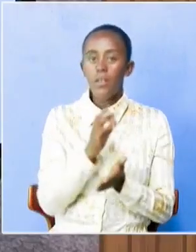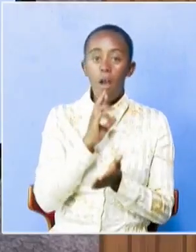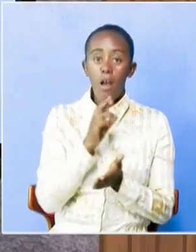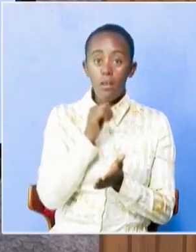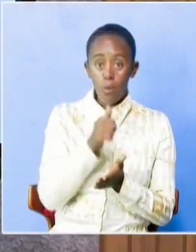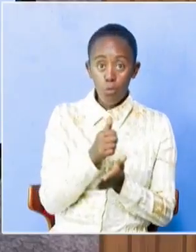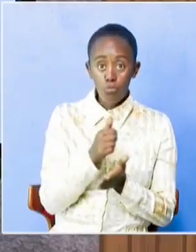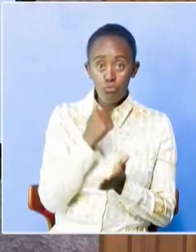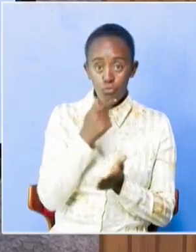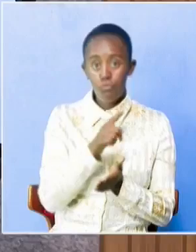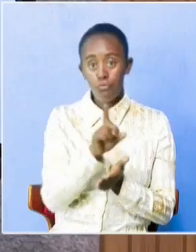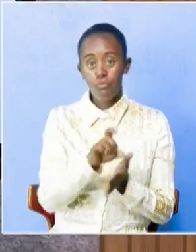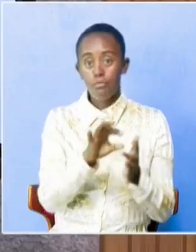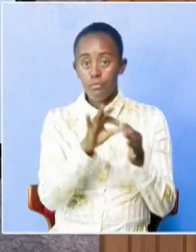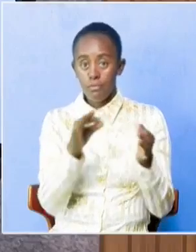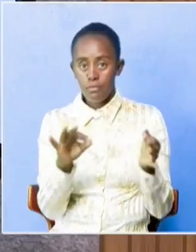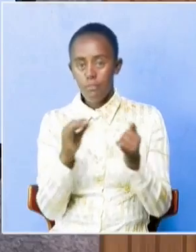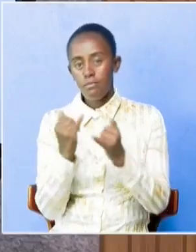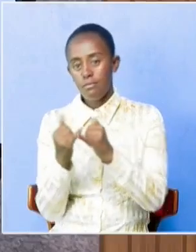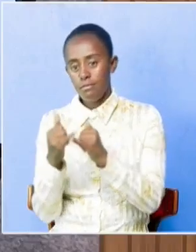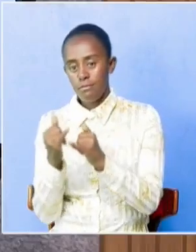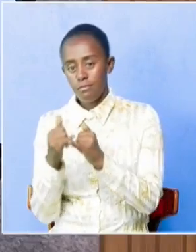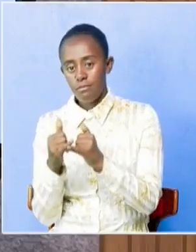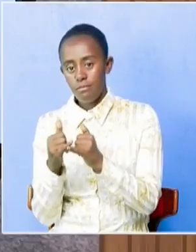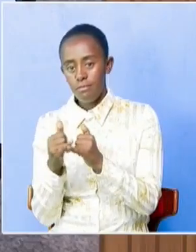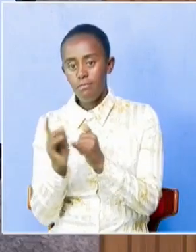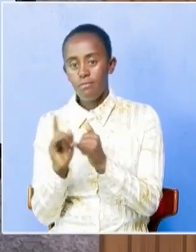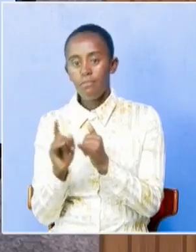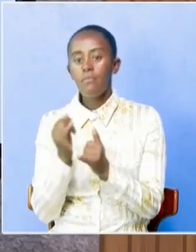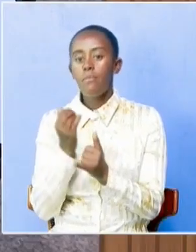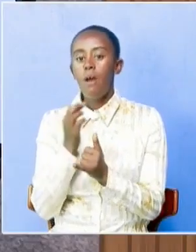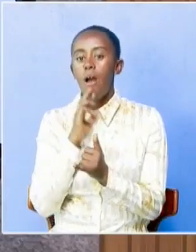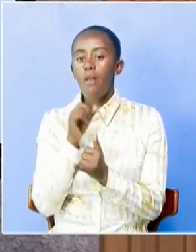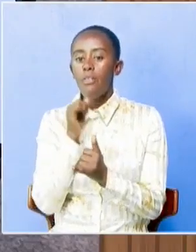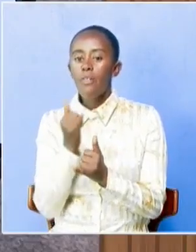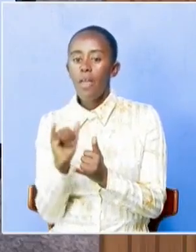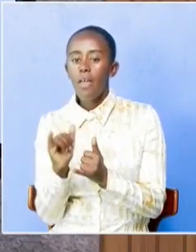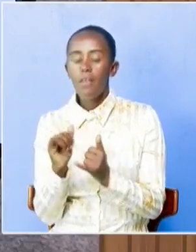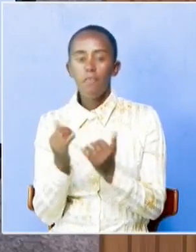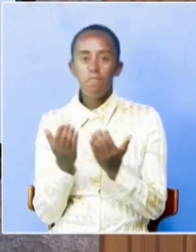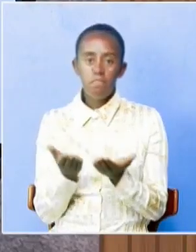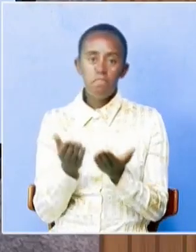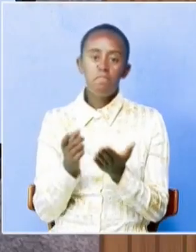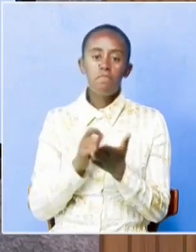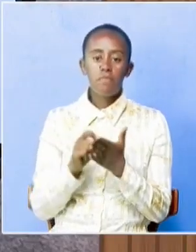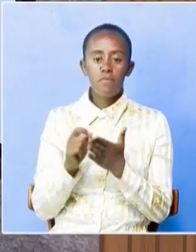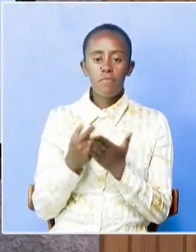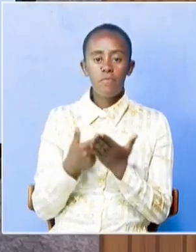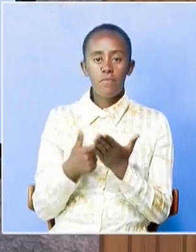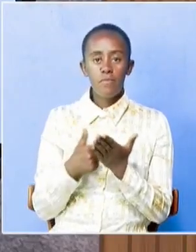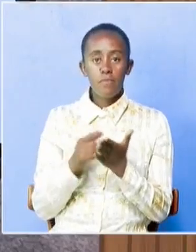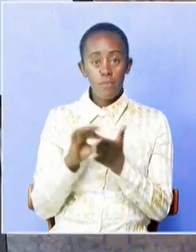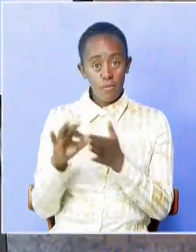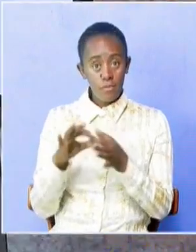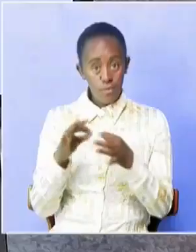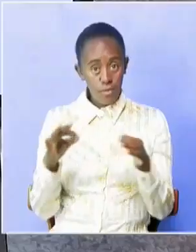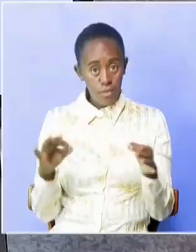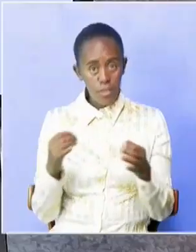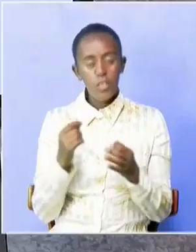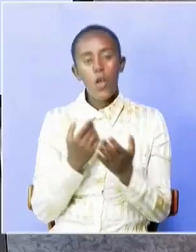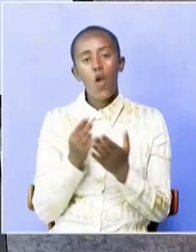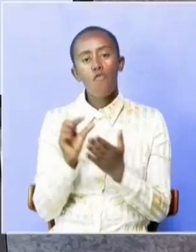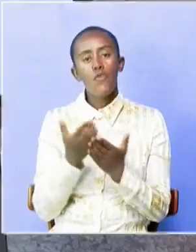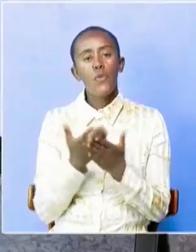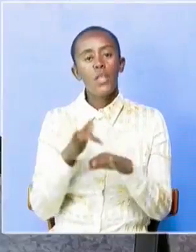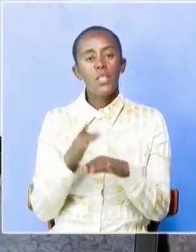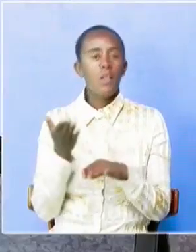not, what comes in the tag question will be are they? Positive, right? So these are the few things that we talked